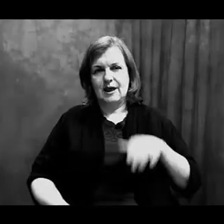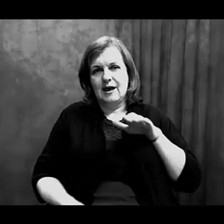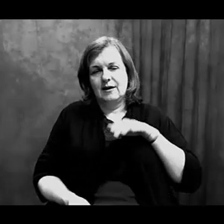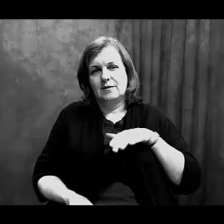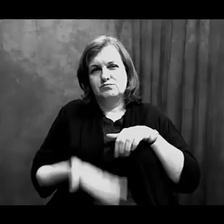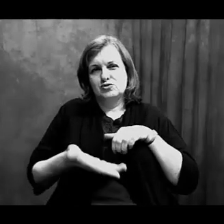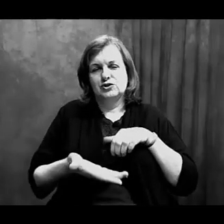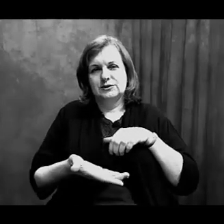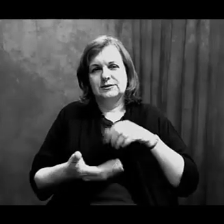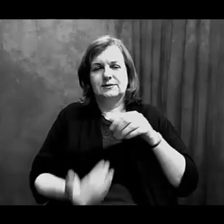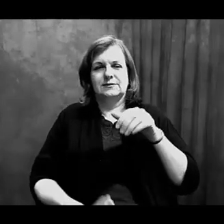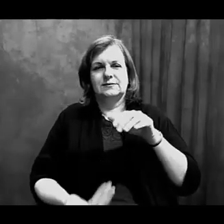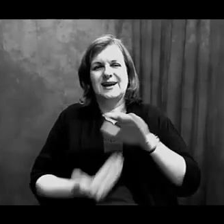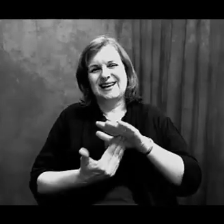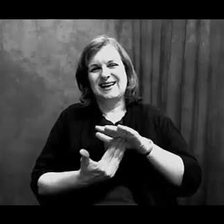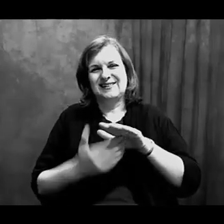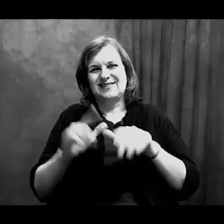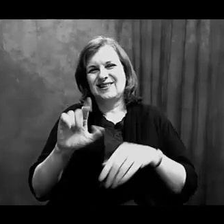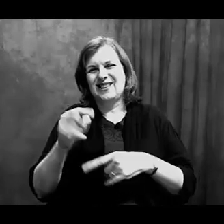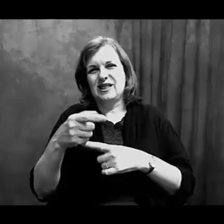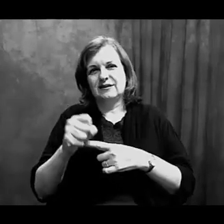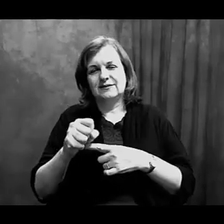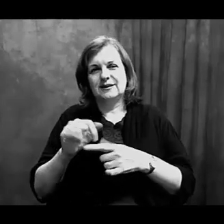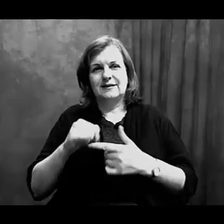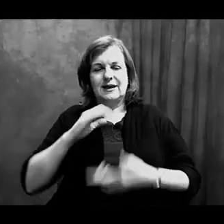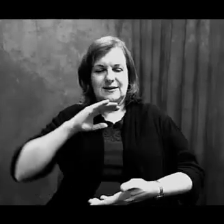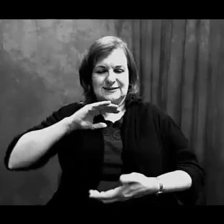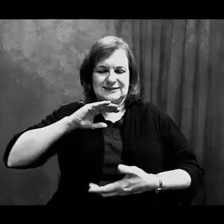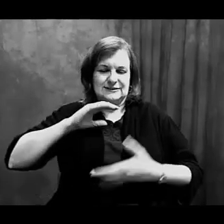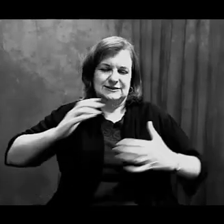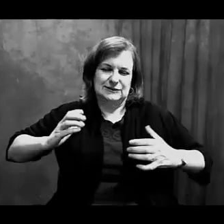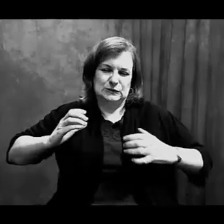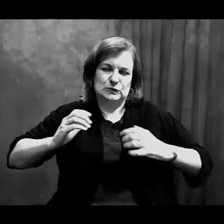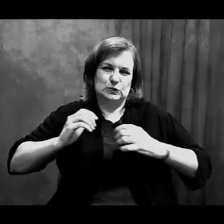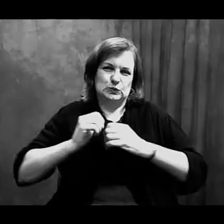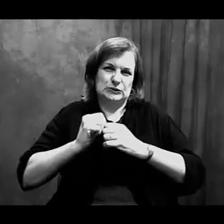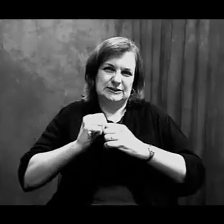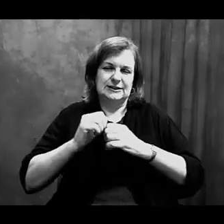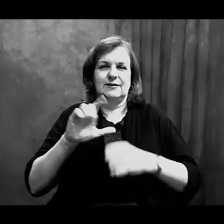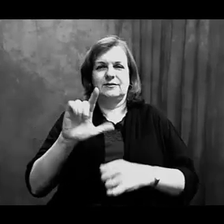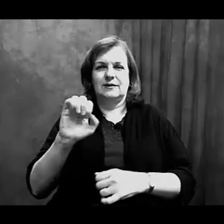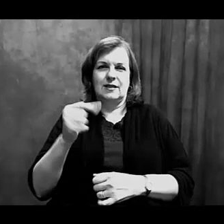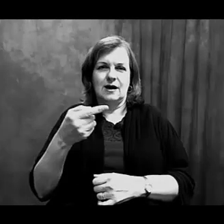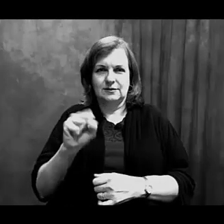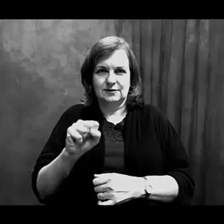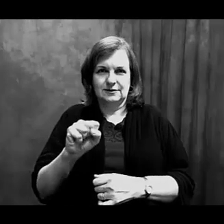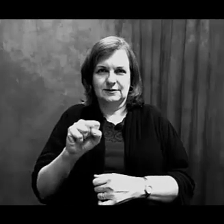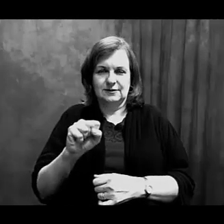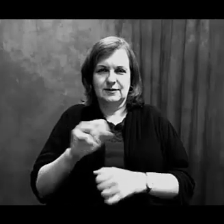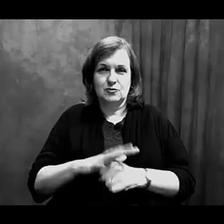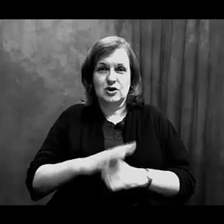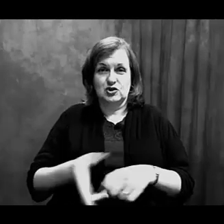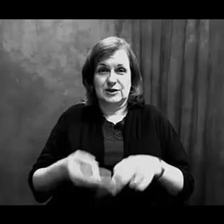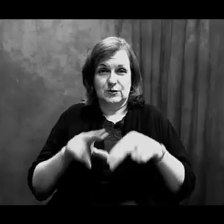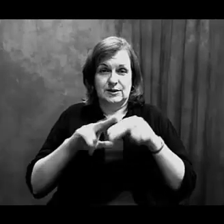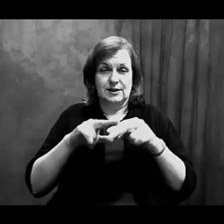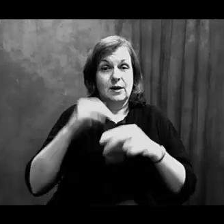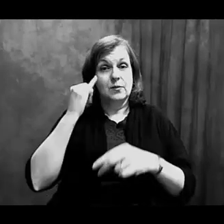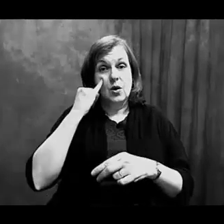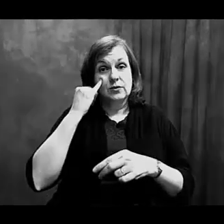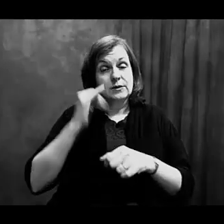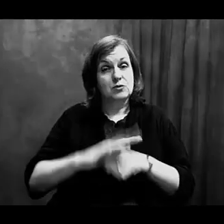now pushes up against your lungs. So it's like squeezing your lungs, right? So it increases the pressure. If